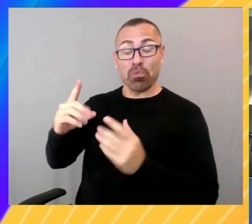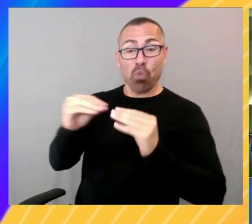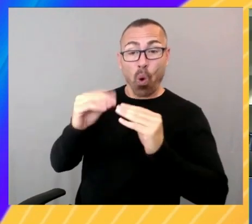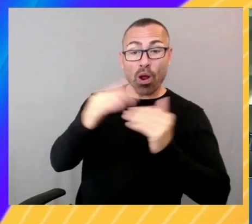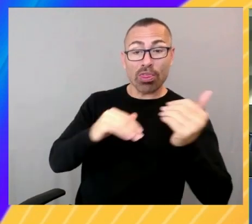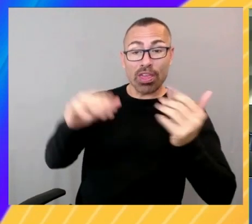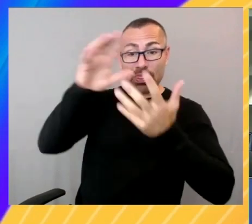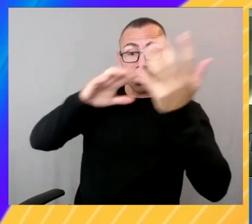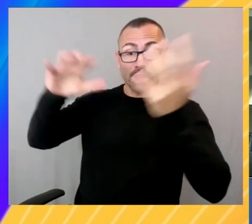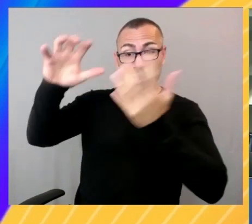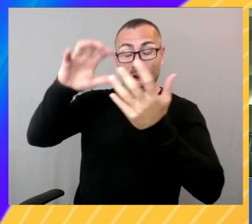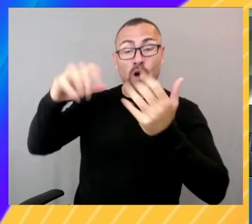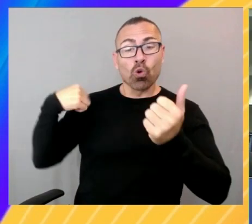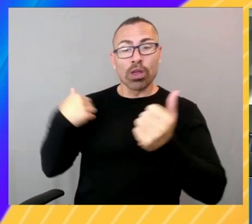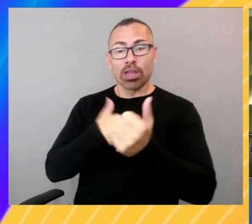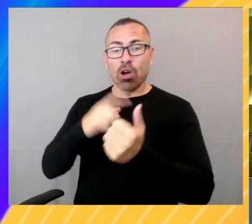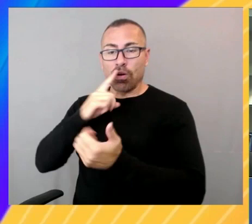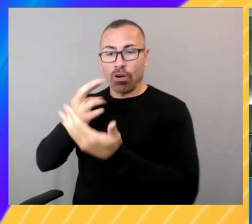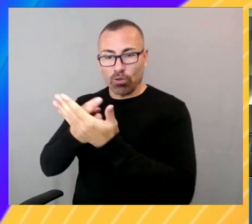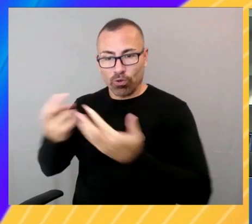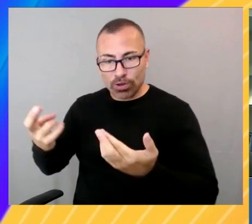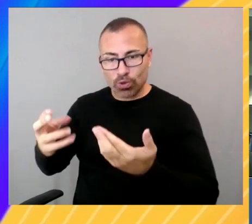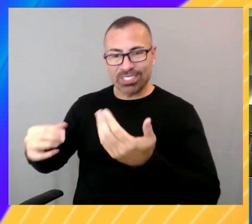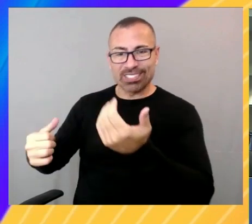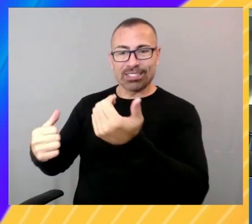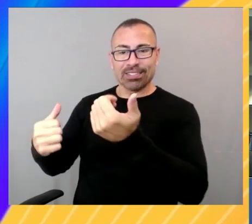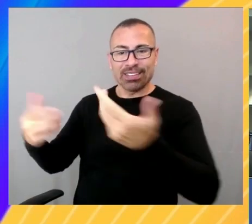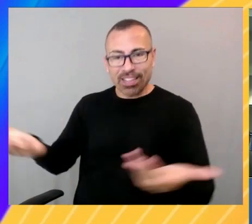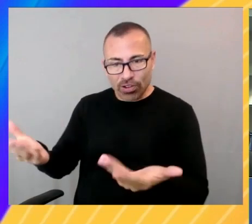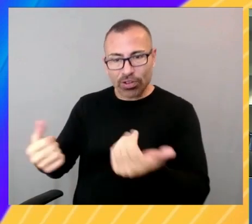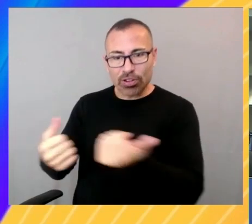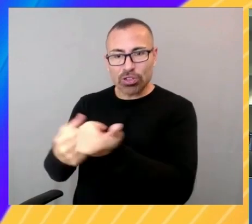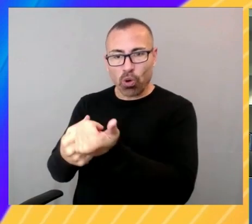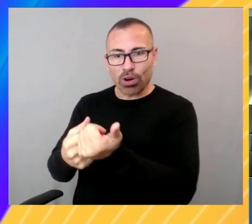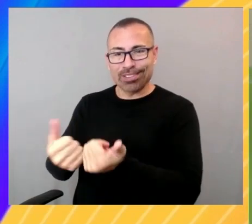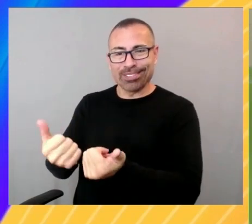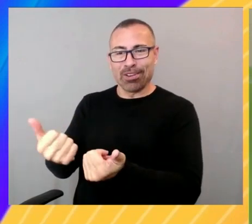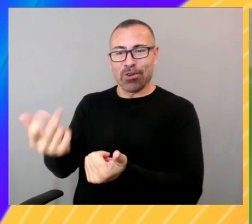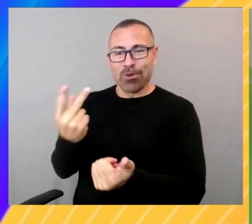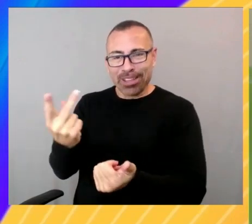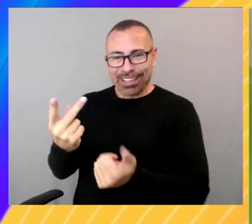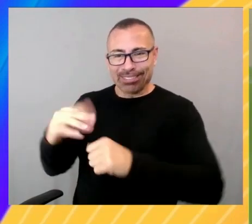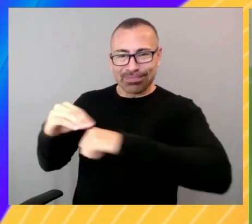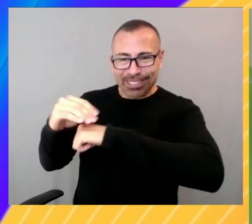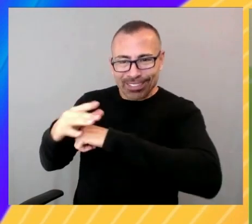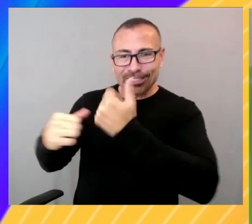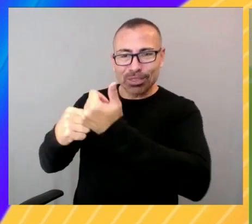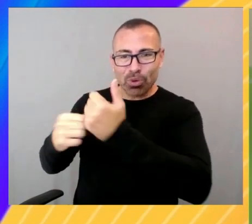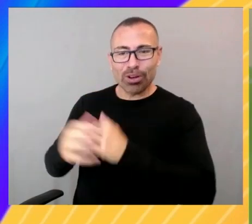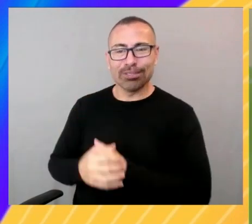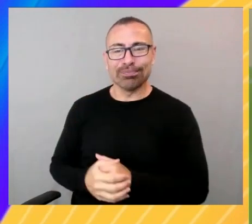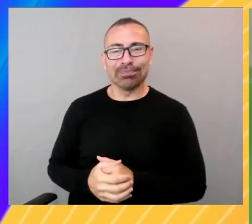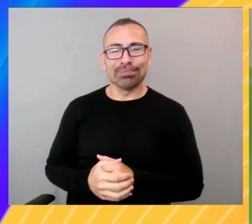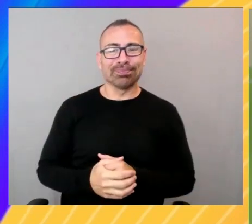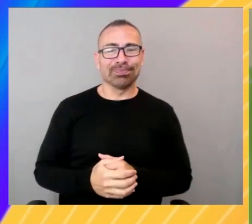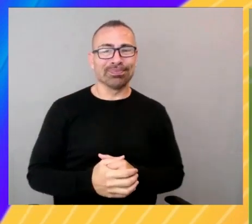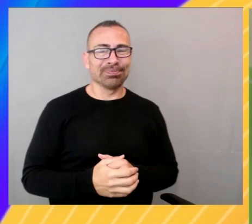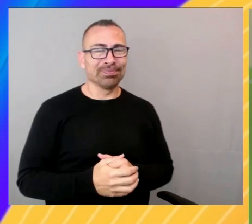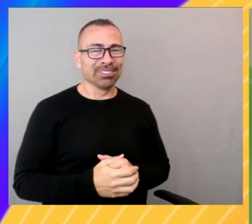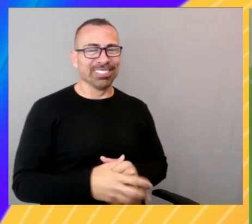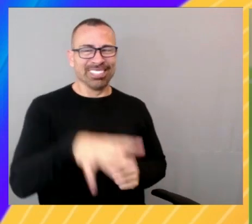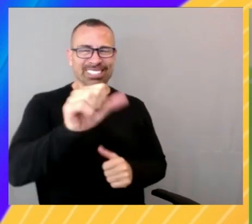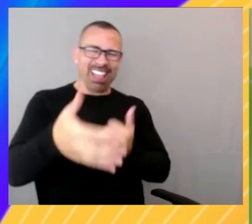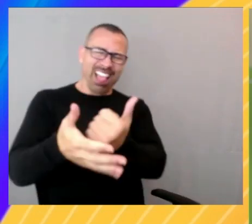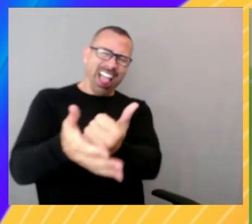help you. Talk to us. Talk to us. Talk to me. Talk to me. All right, well, gentlemen, it was great to talk to you. I learned much